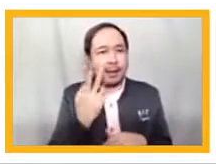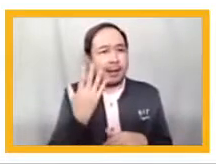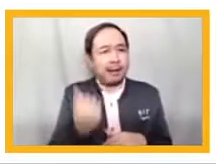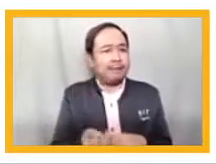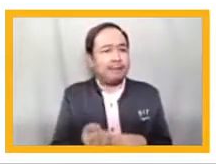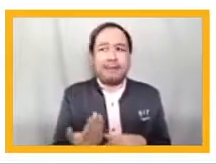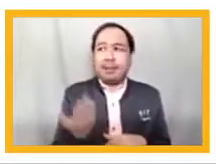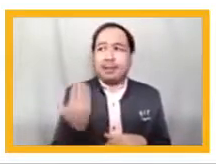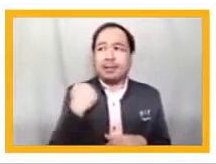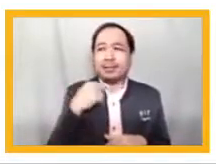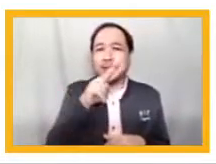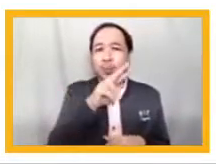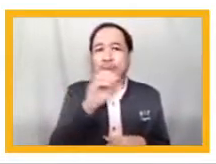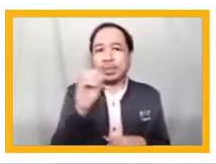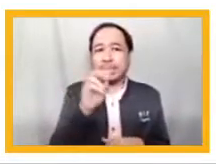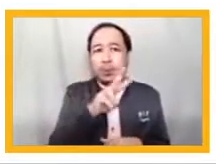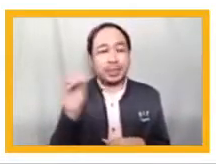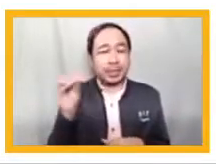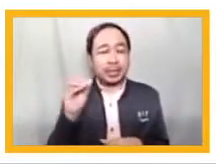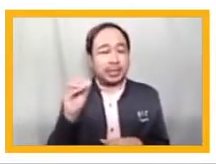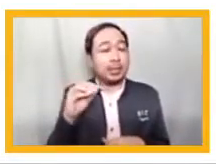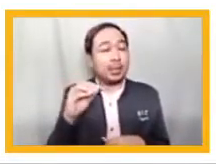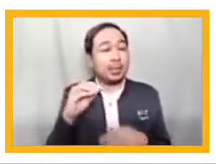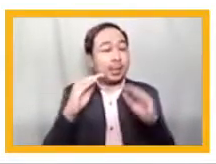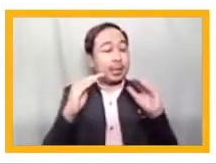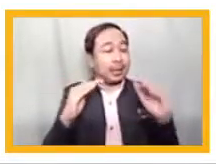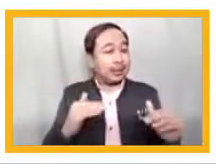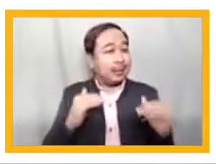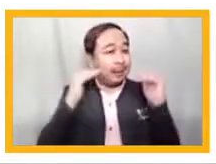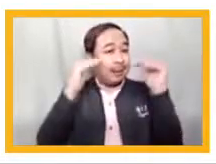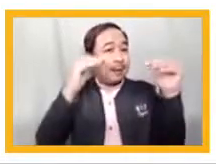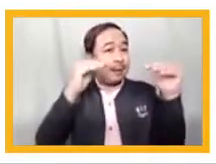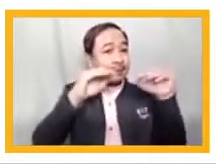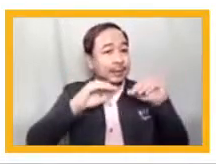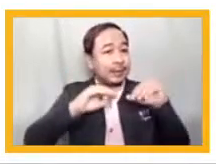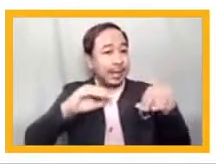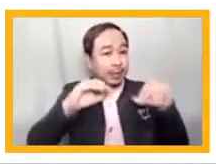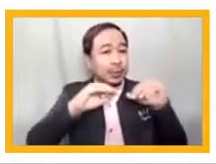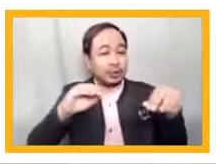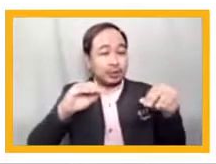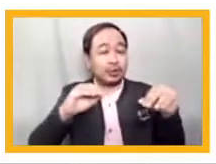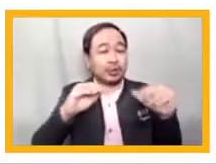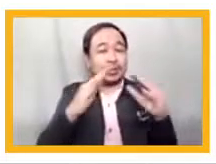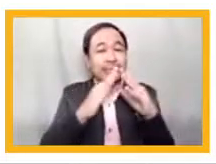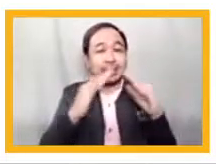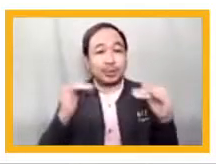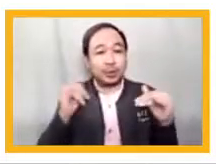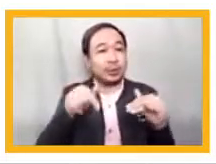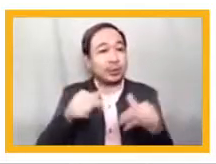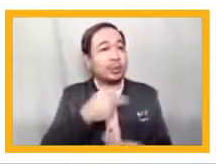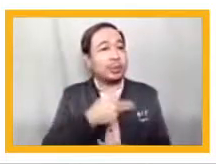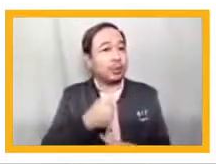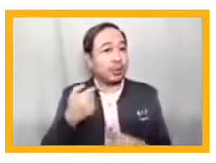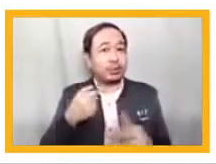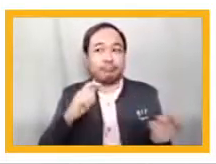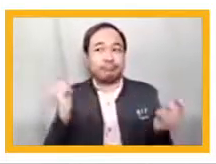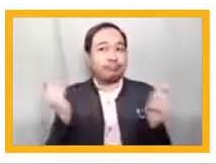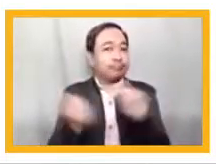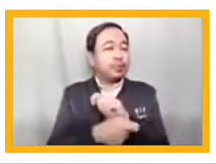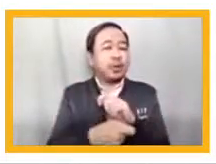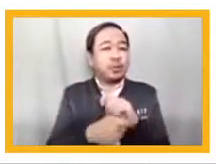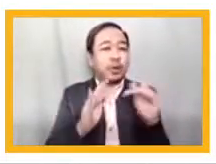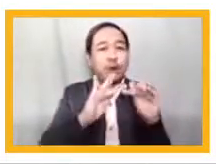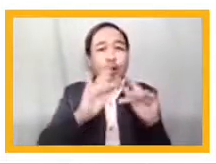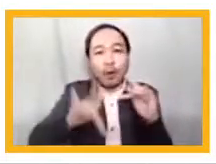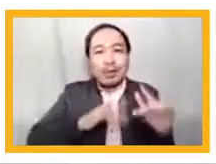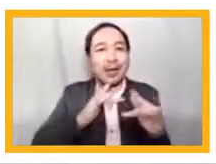2020, higher education institution in Indonesia suddenly become online, suddenly become